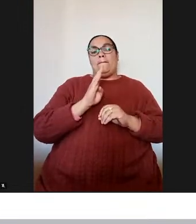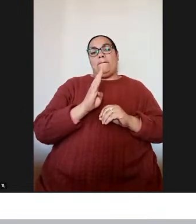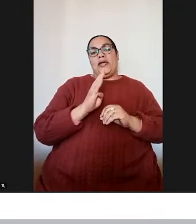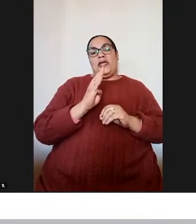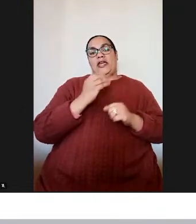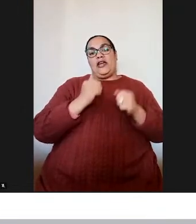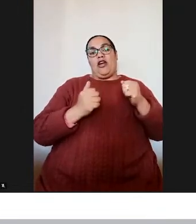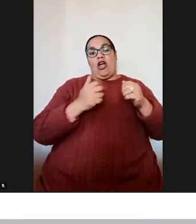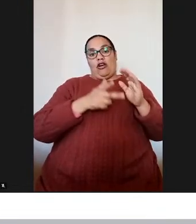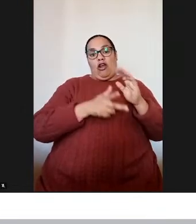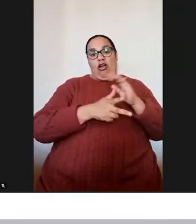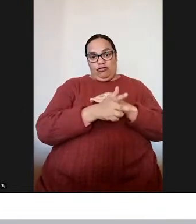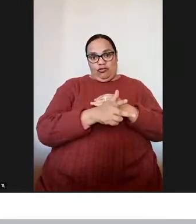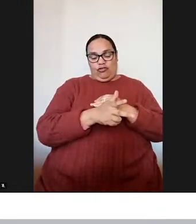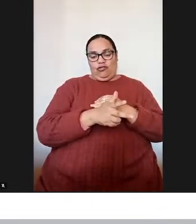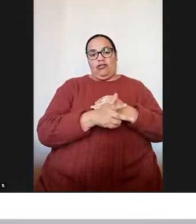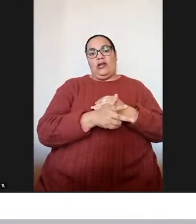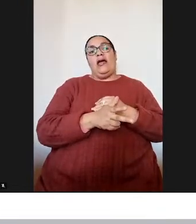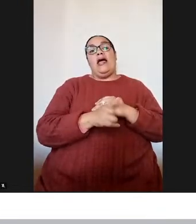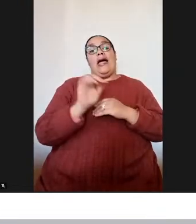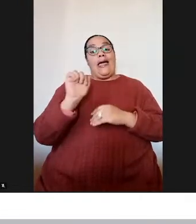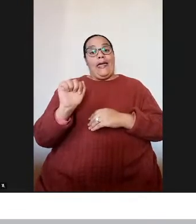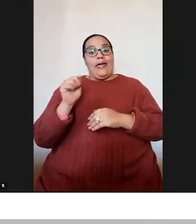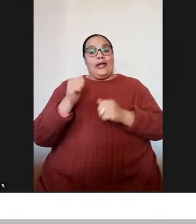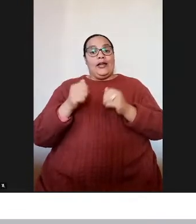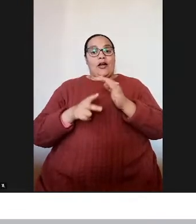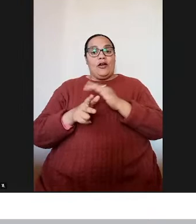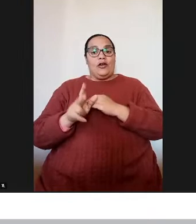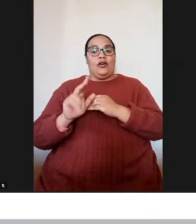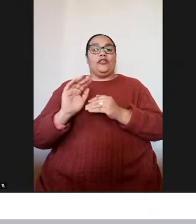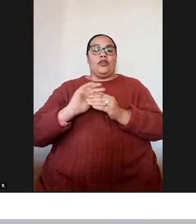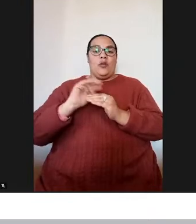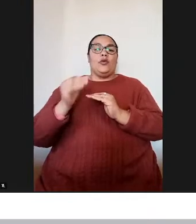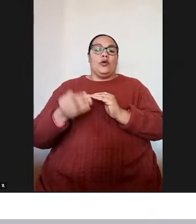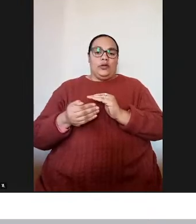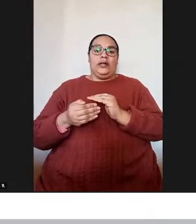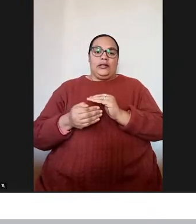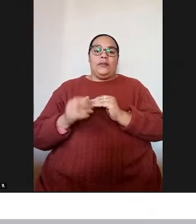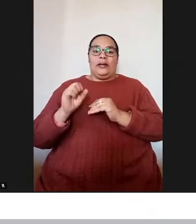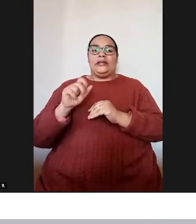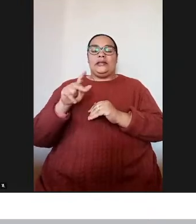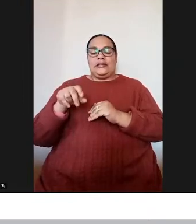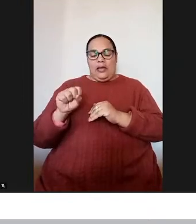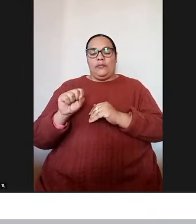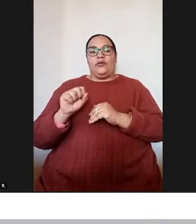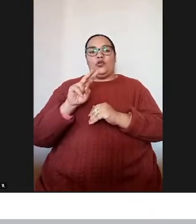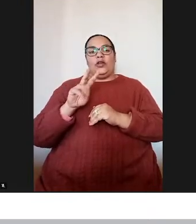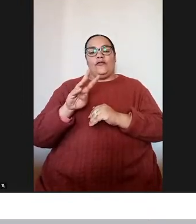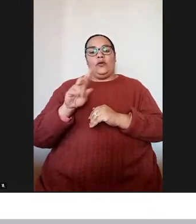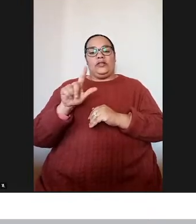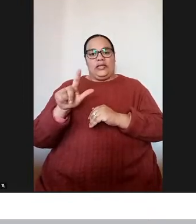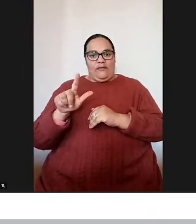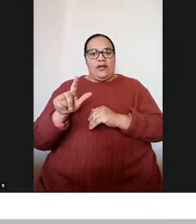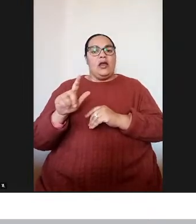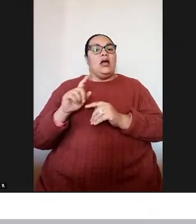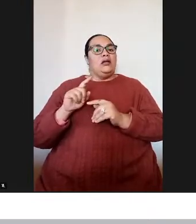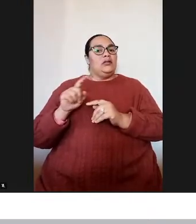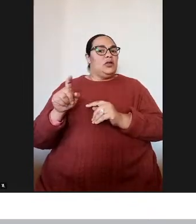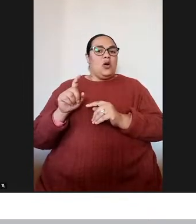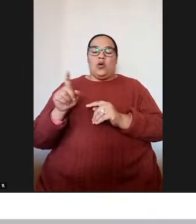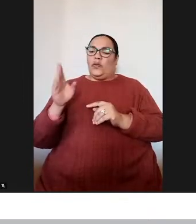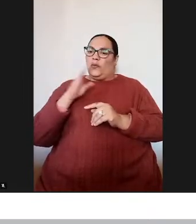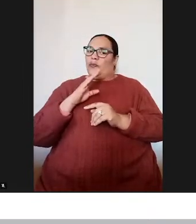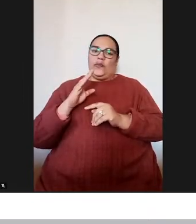Garage. A garage is protected by SAPS 24/7, it should be. So there's no metal